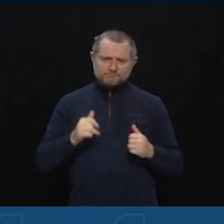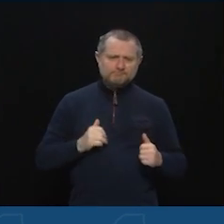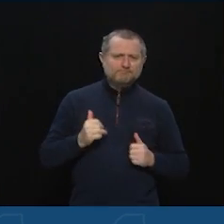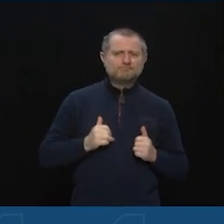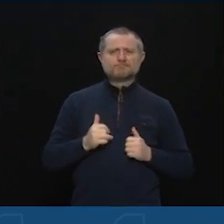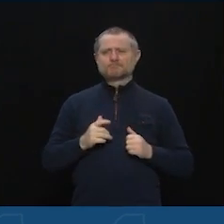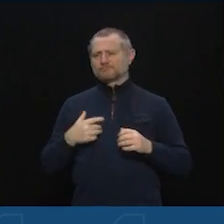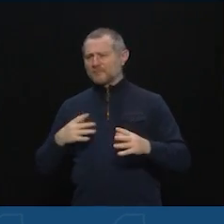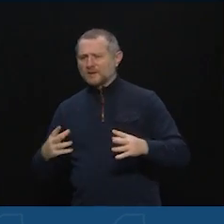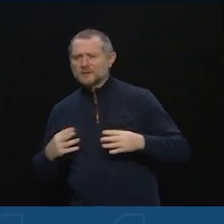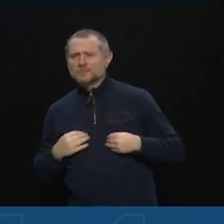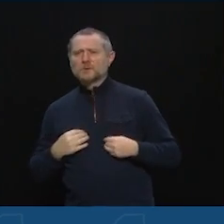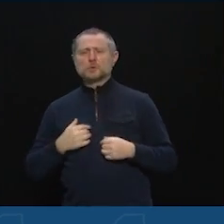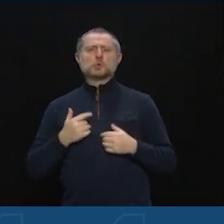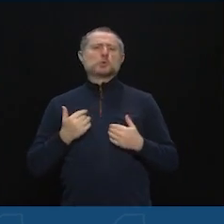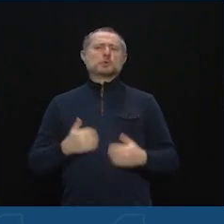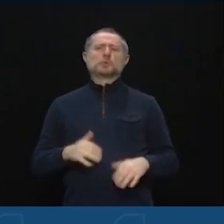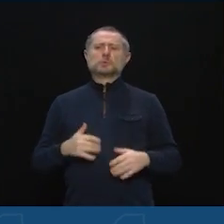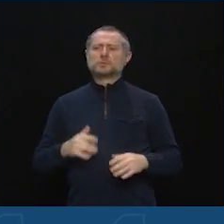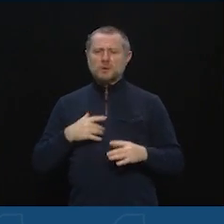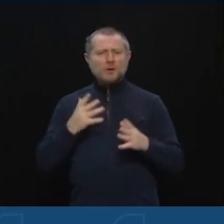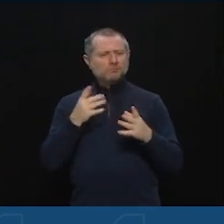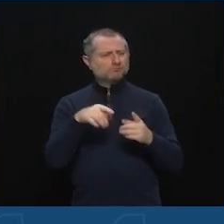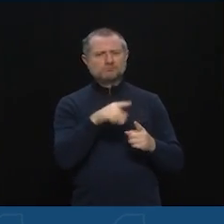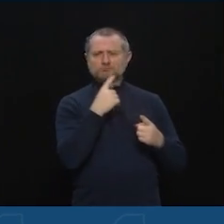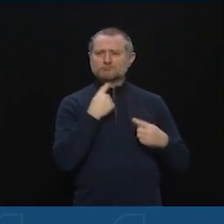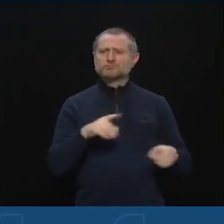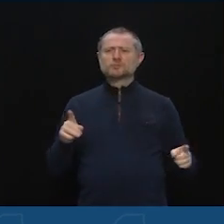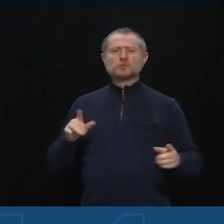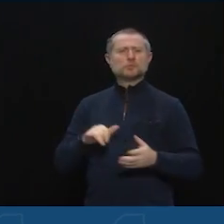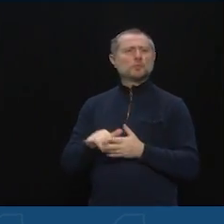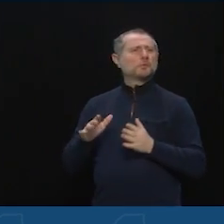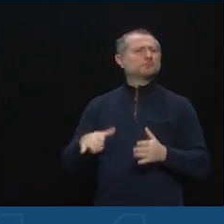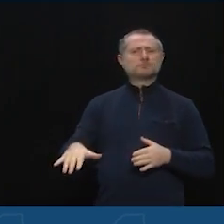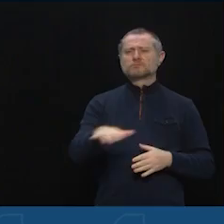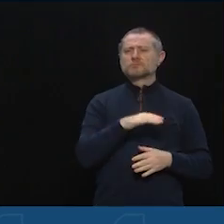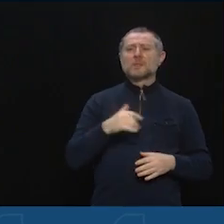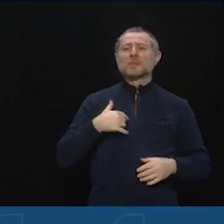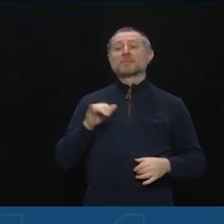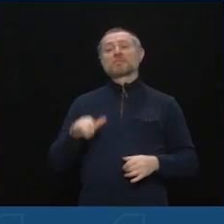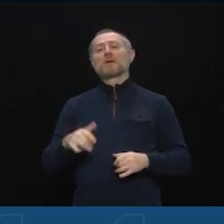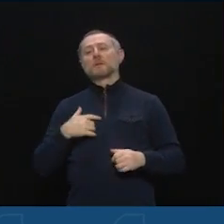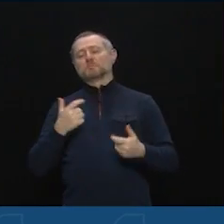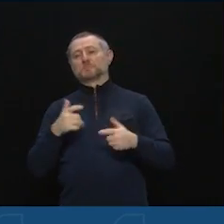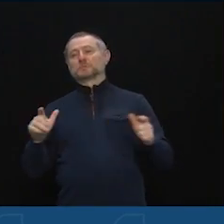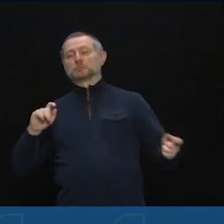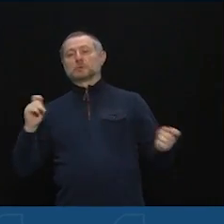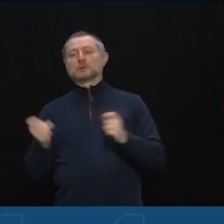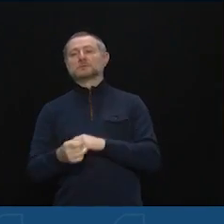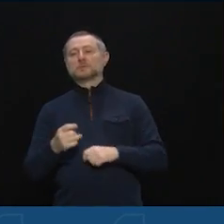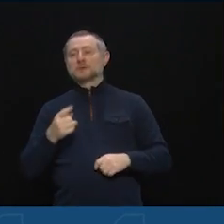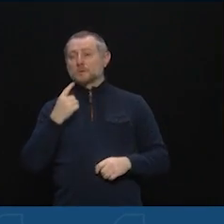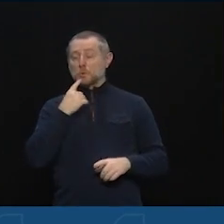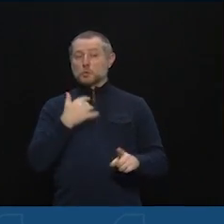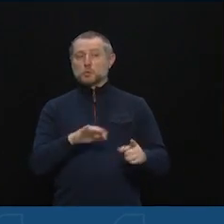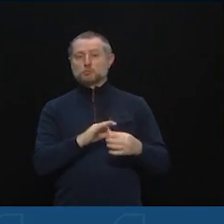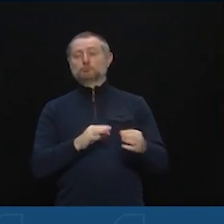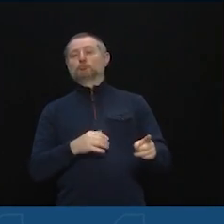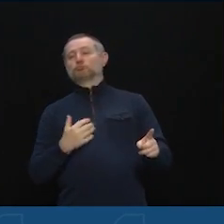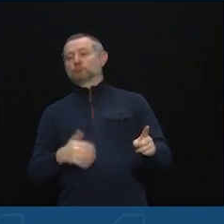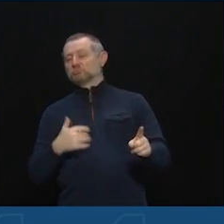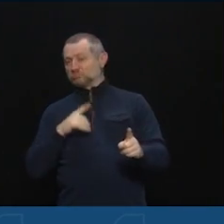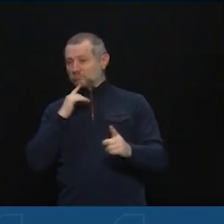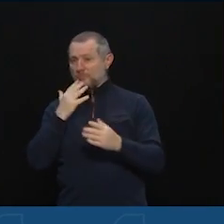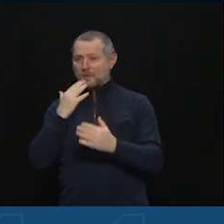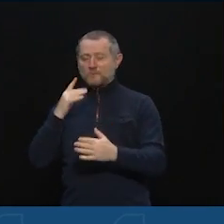is meaningful for fellow New Yorkers. That's been a tremendous breath of fresh air, like Max said, and I'm truly thankful to you,